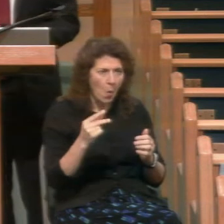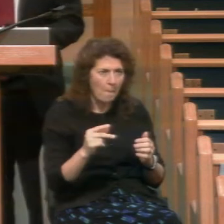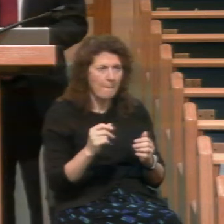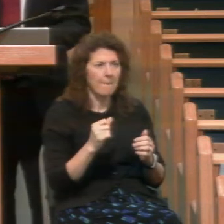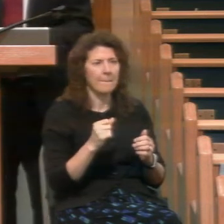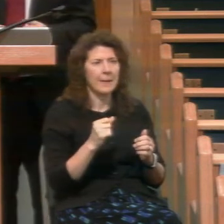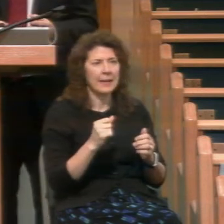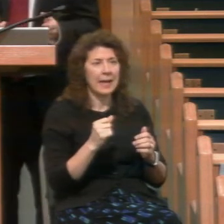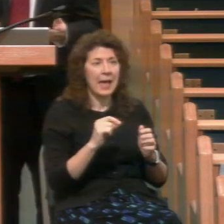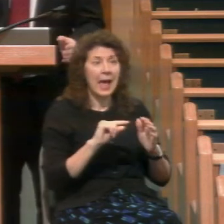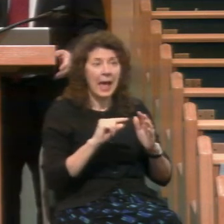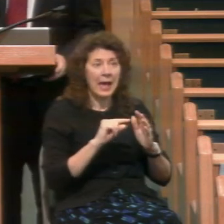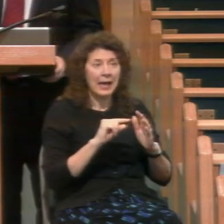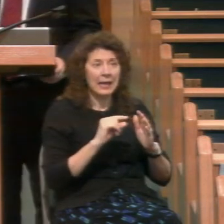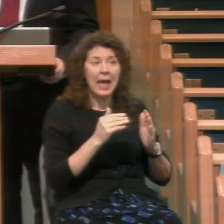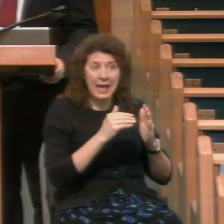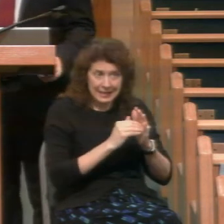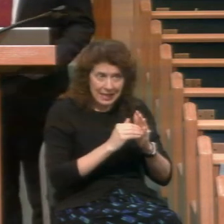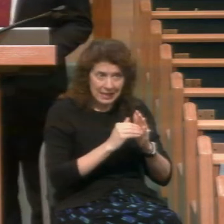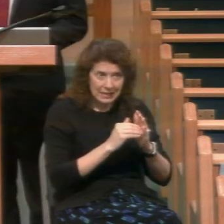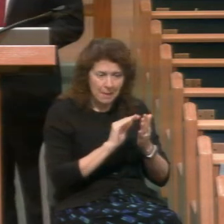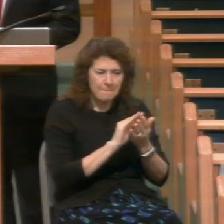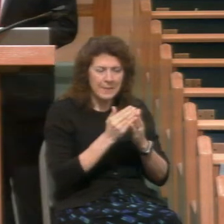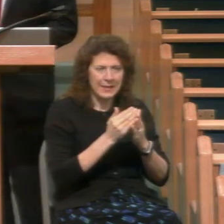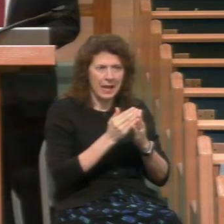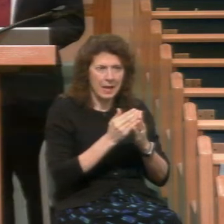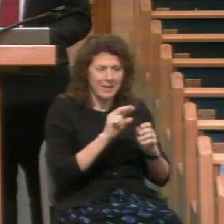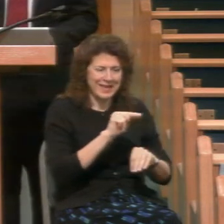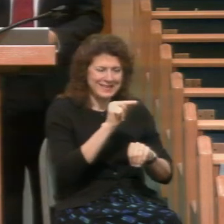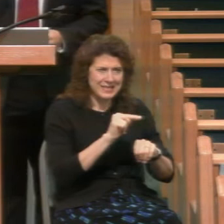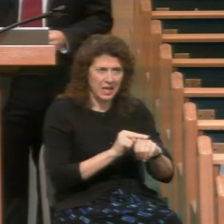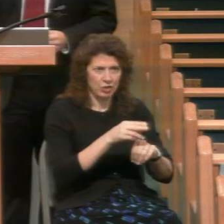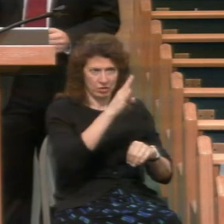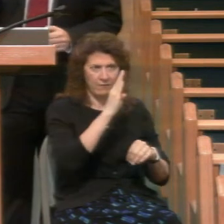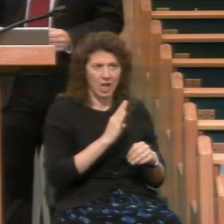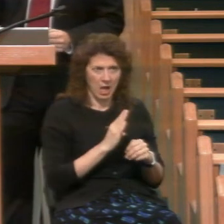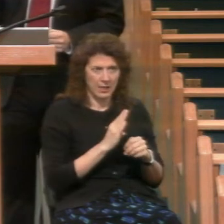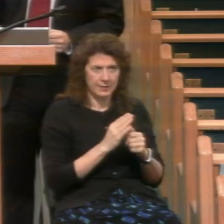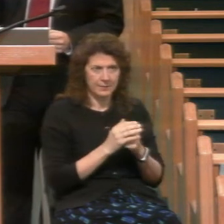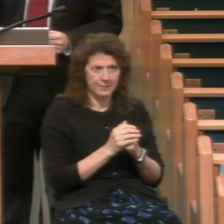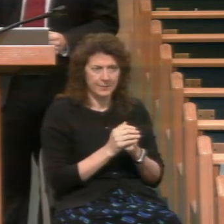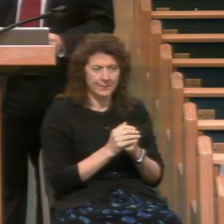that honors God. And so they start that process with Ezra, and we'll talk about that later on.